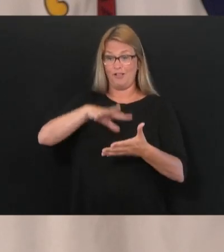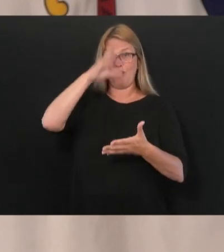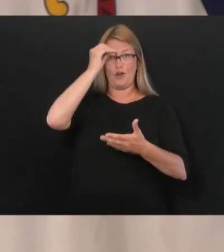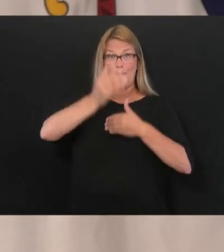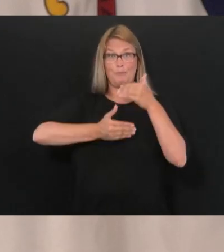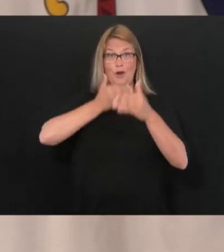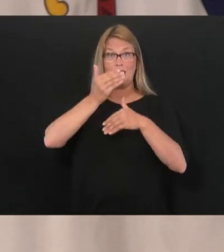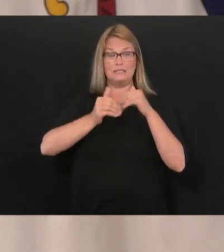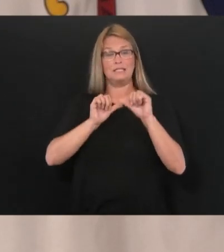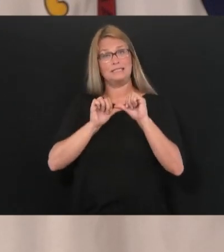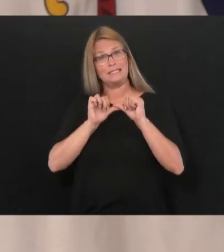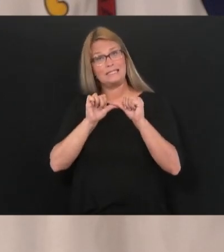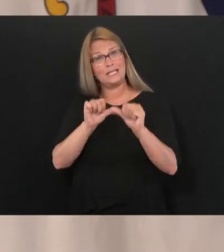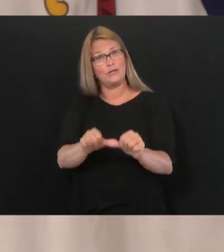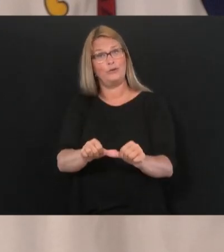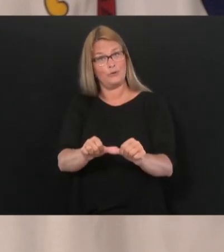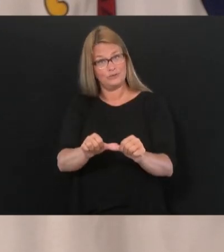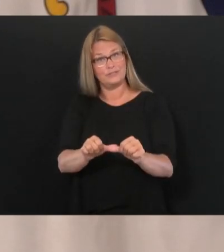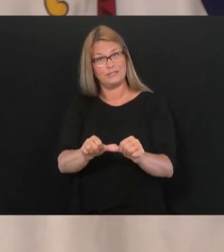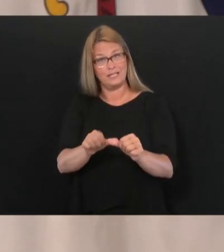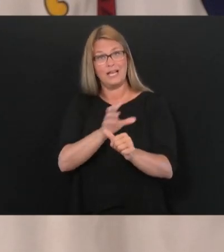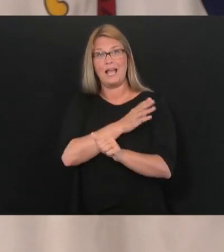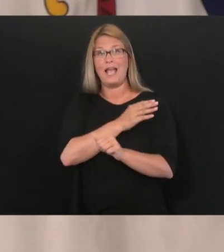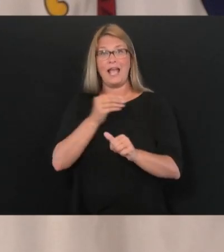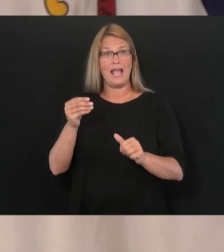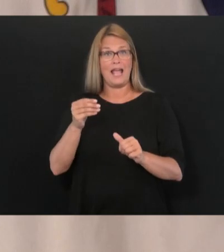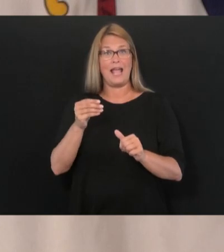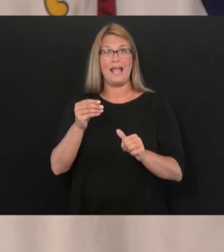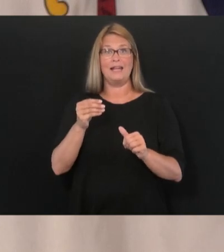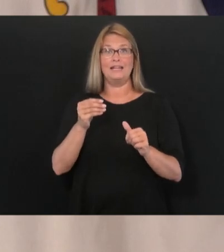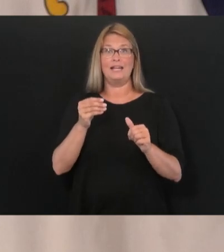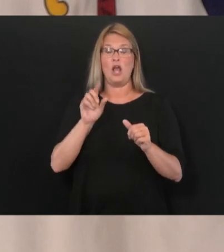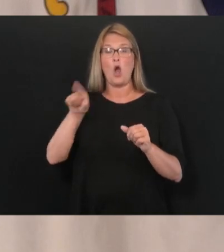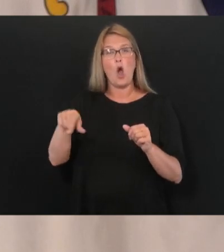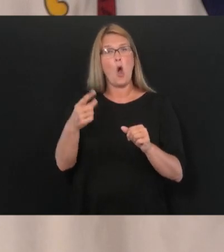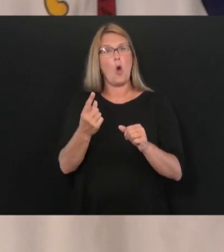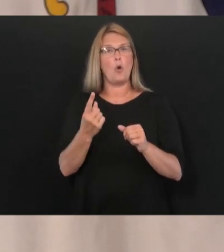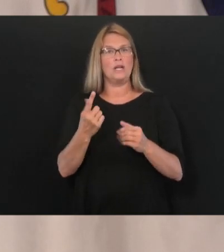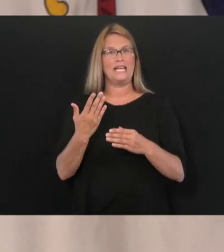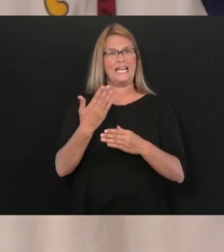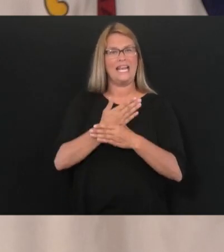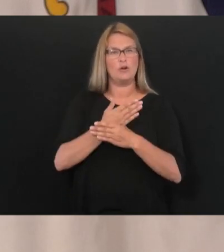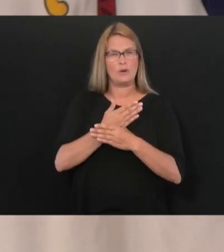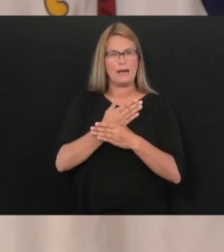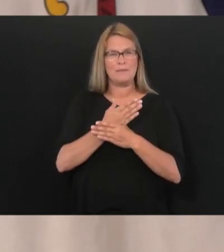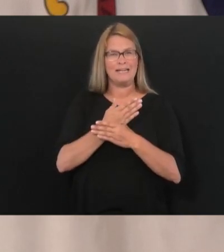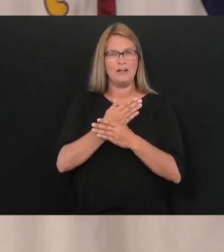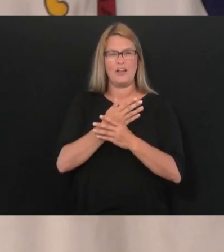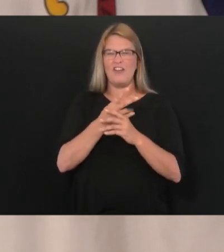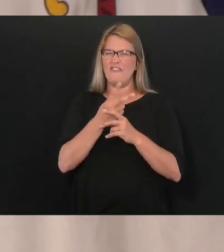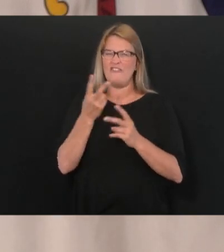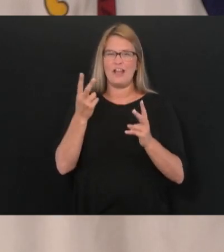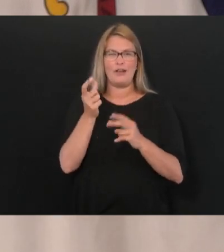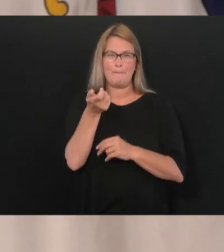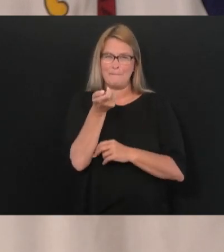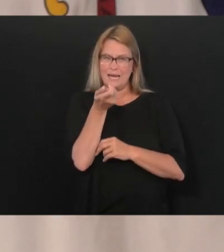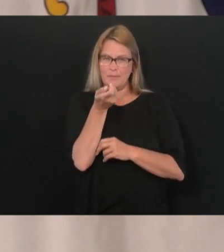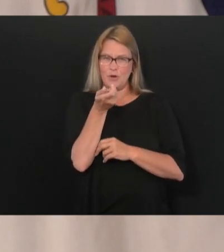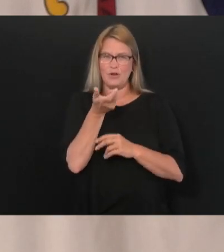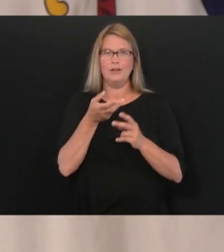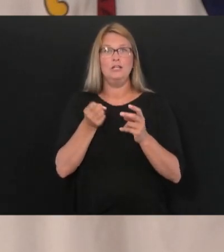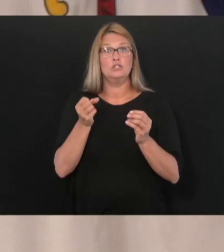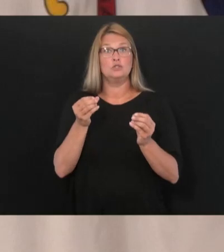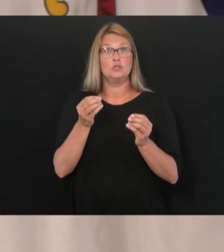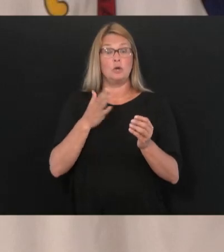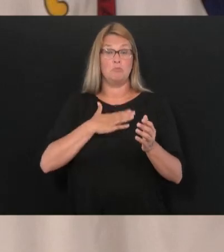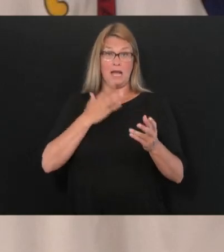will continue and absolutely be interrupted only to the smallest degree. But